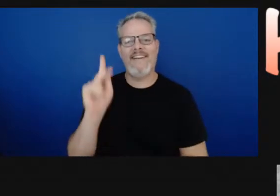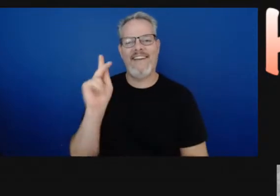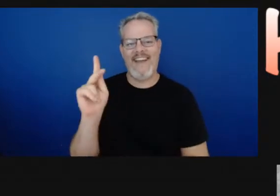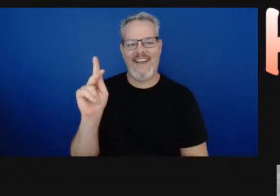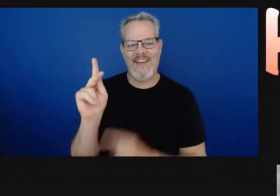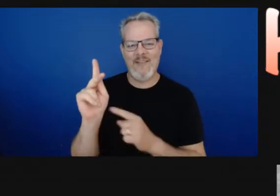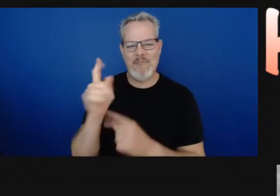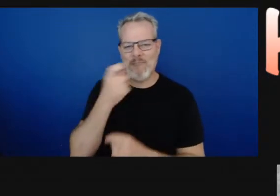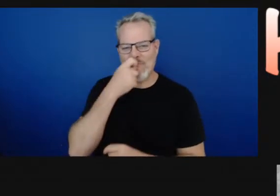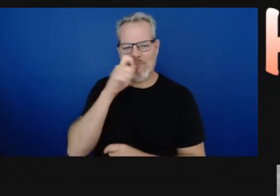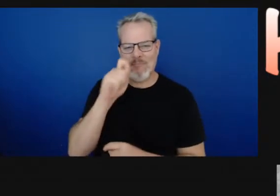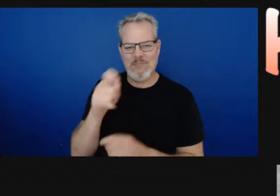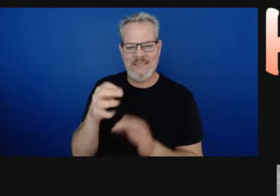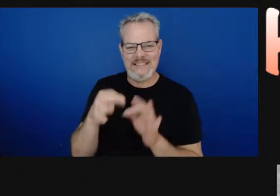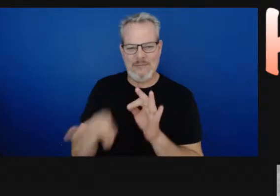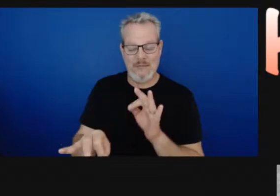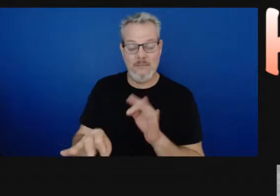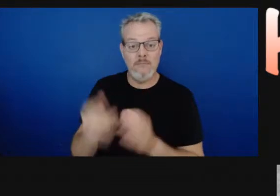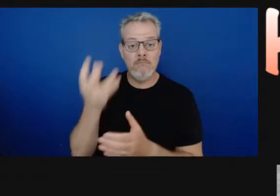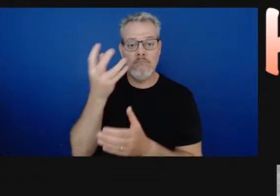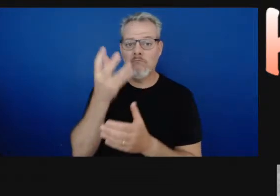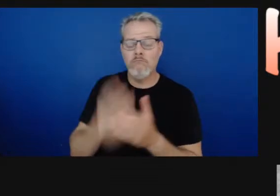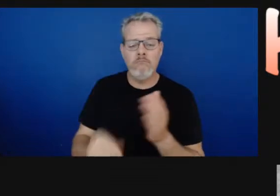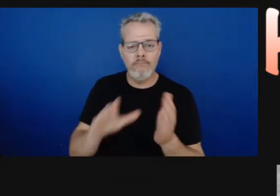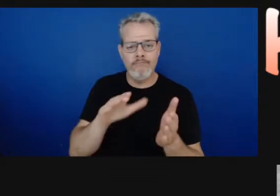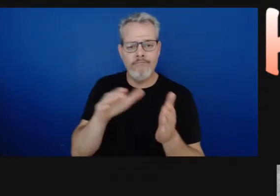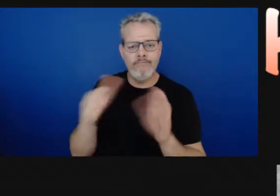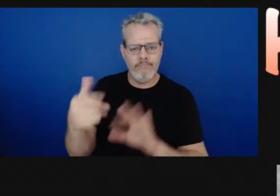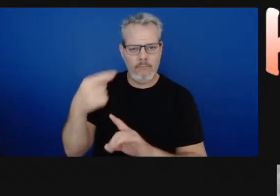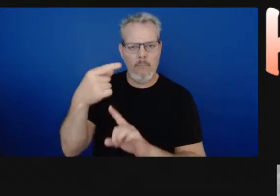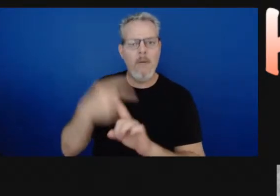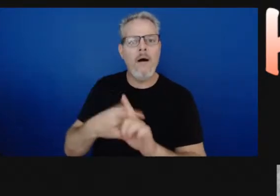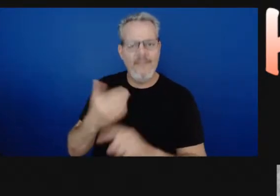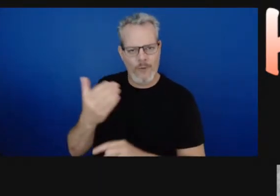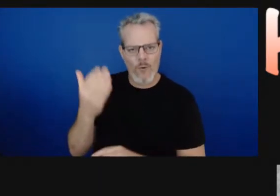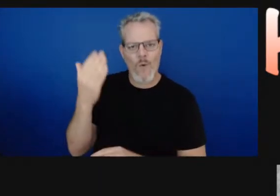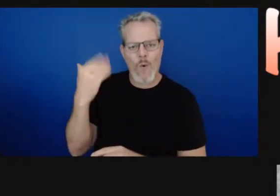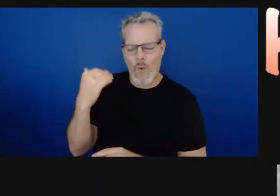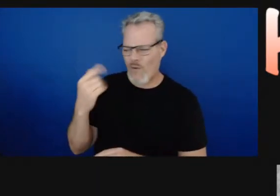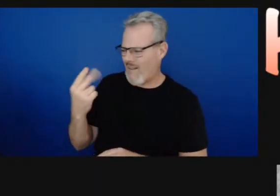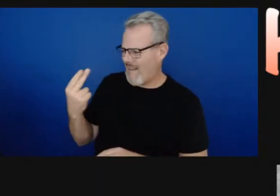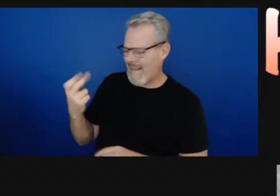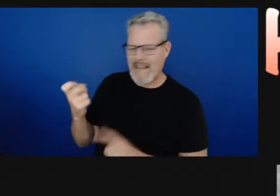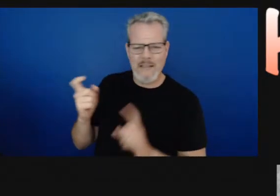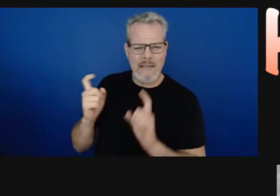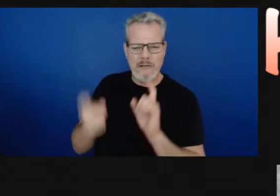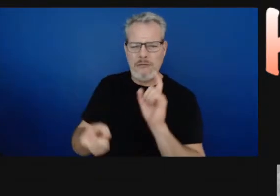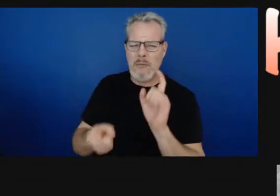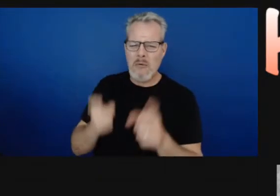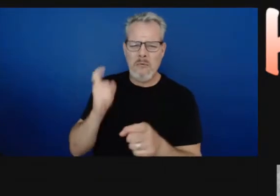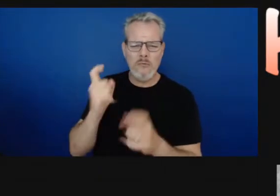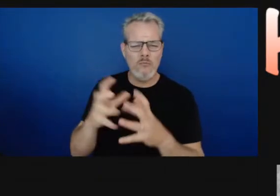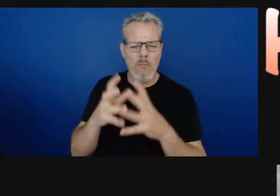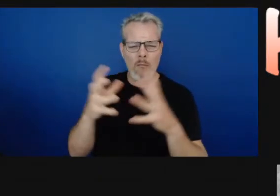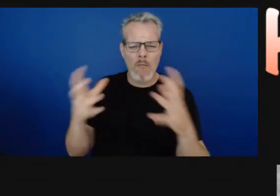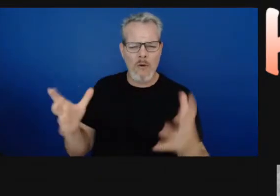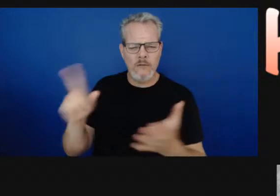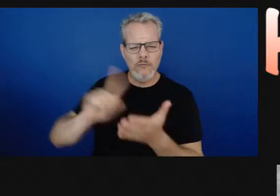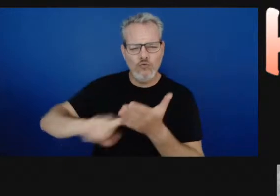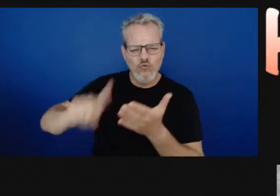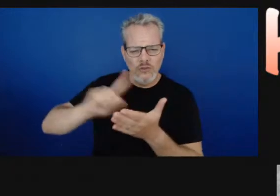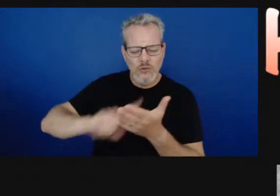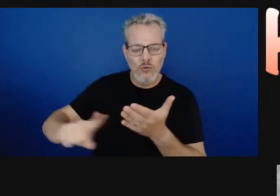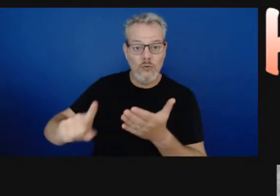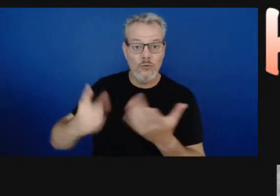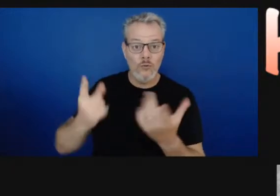So yeah, he passed last month. It's been about a month. He contributed so much to the research. So it'll really be a little bit of a